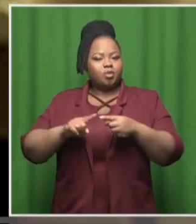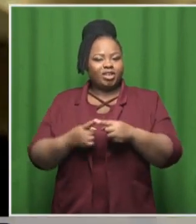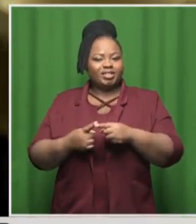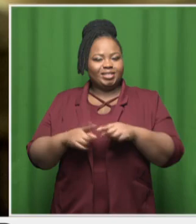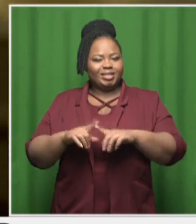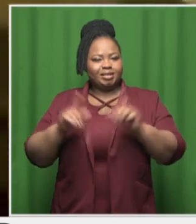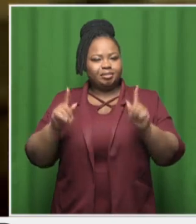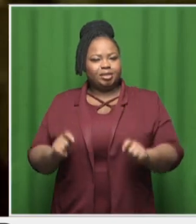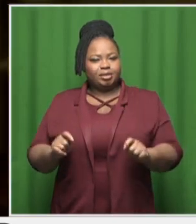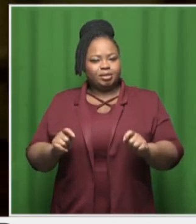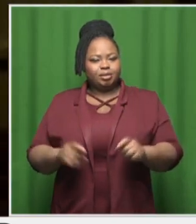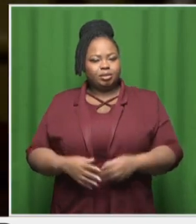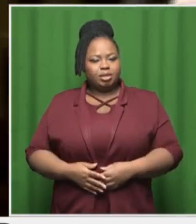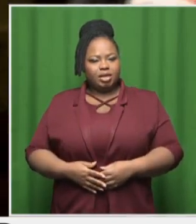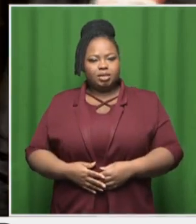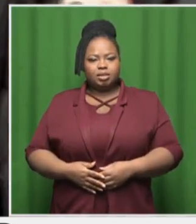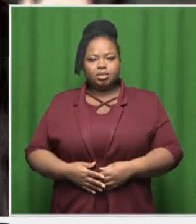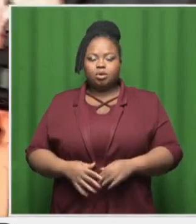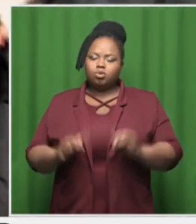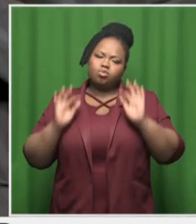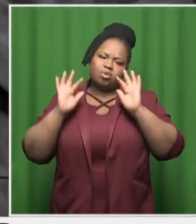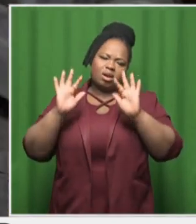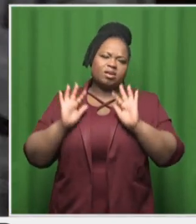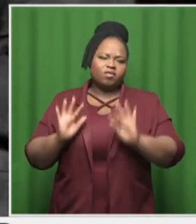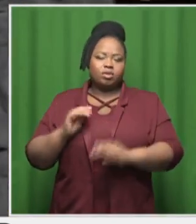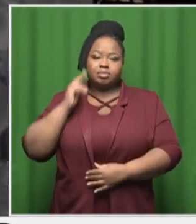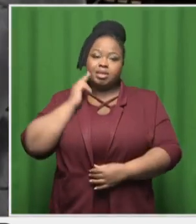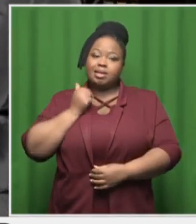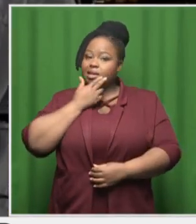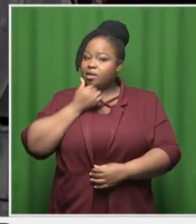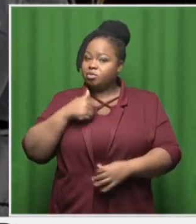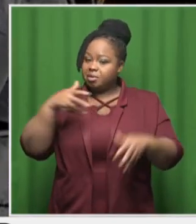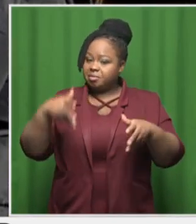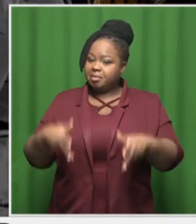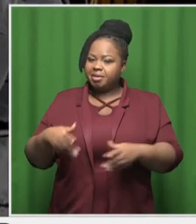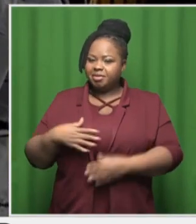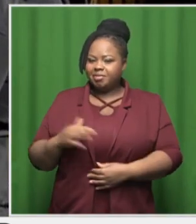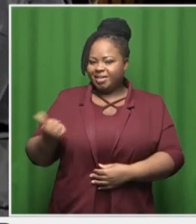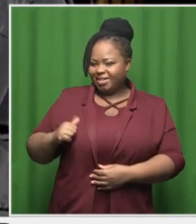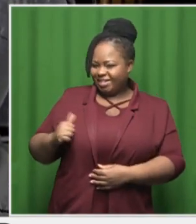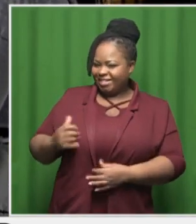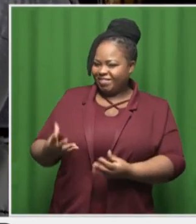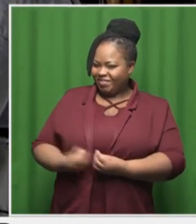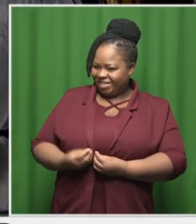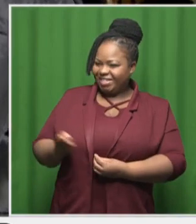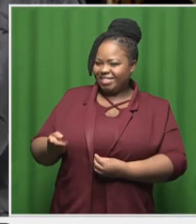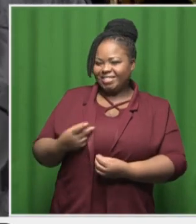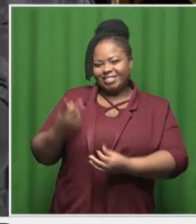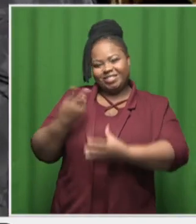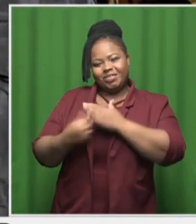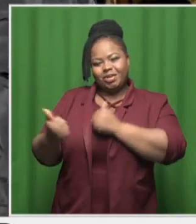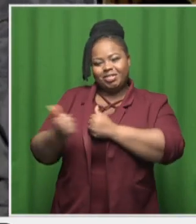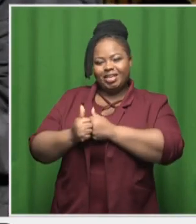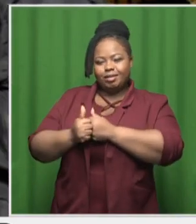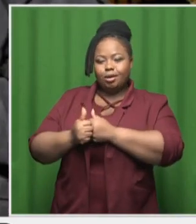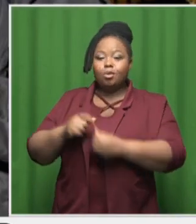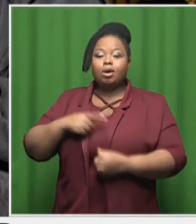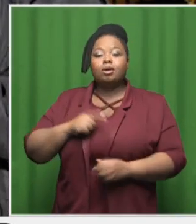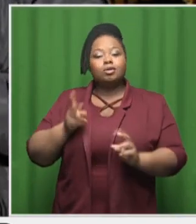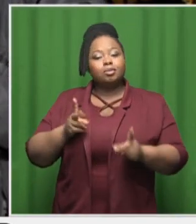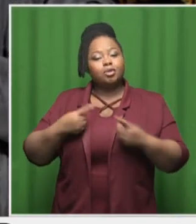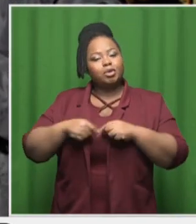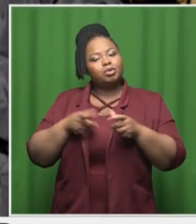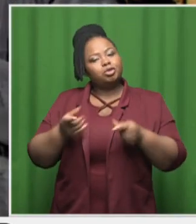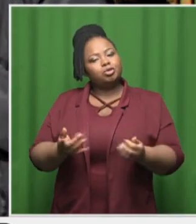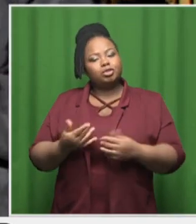be, Leanne. This is so wonderful. It is so nice to be here, and such a privilege as well to be standing with you, doing this together, because I think what we're doing here